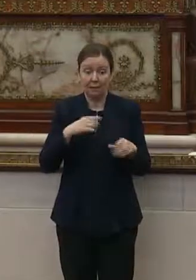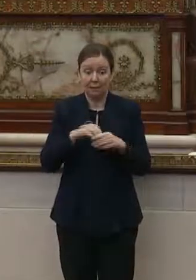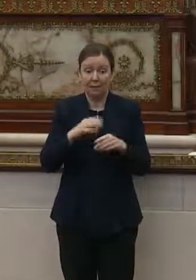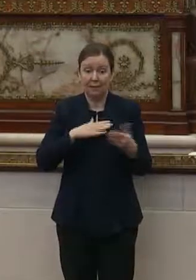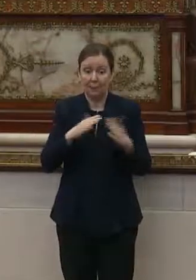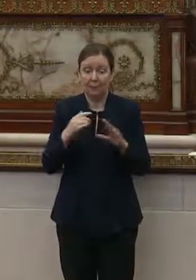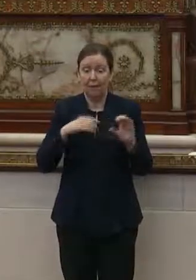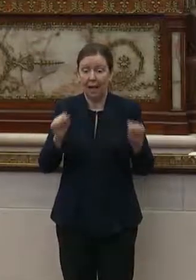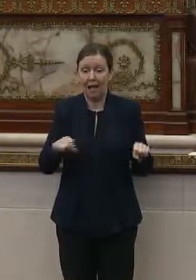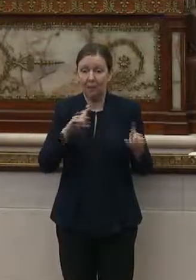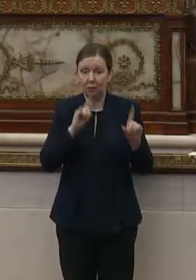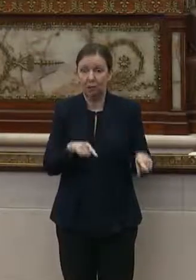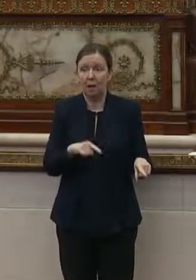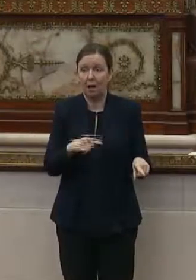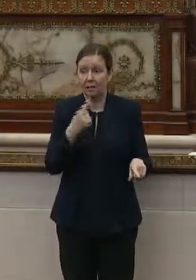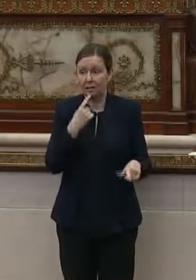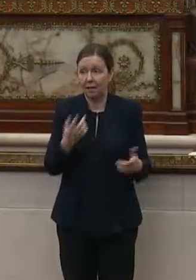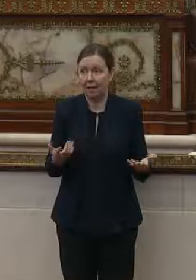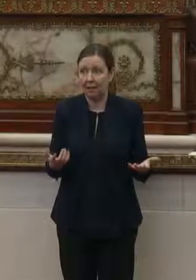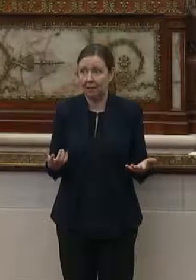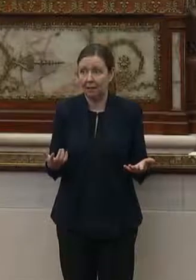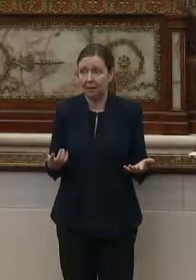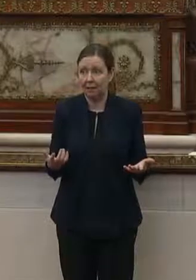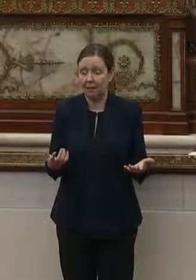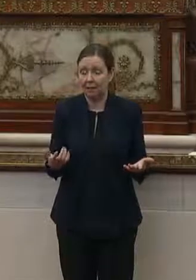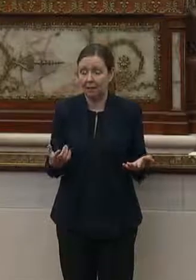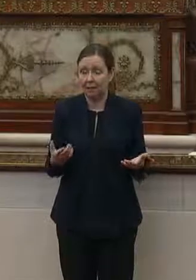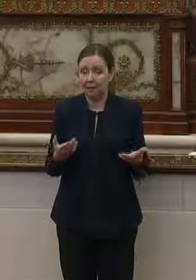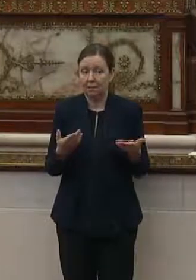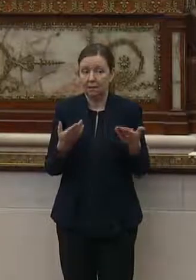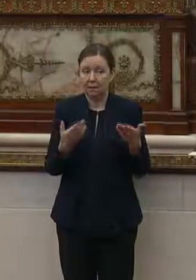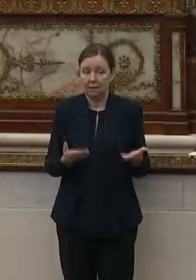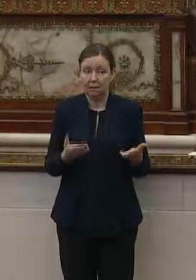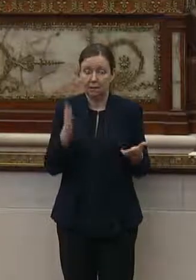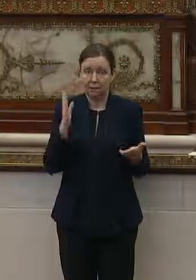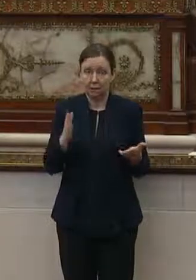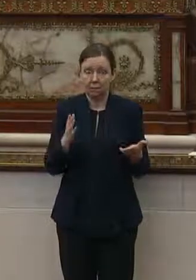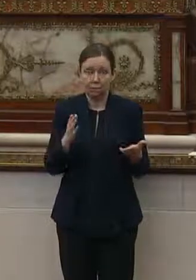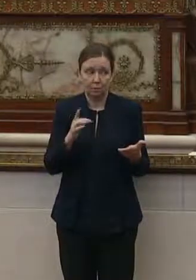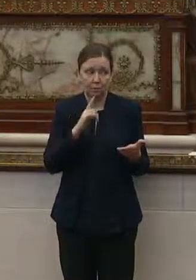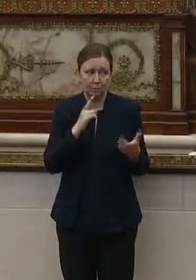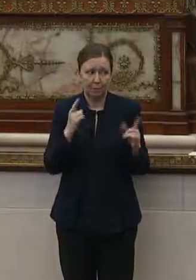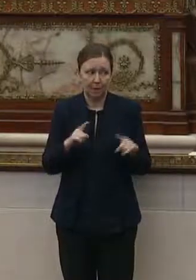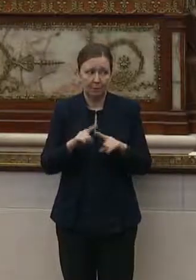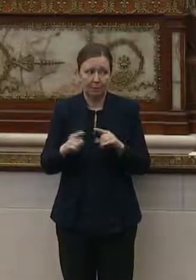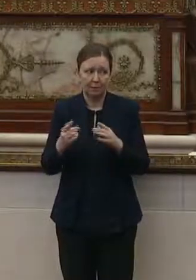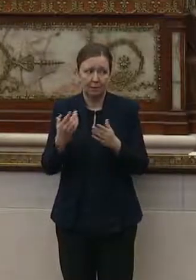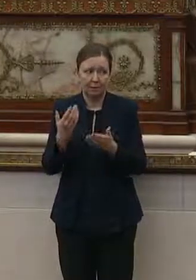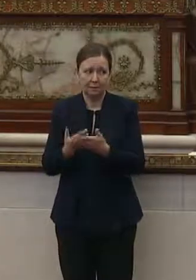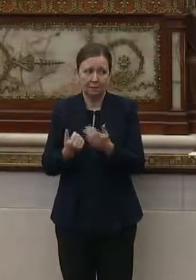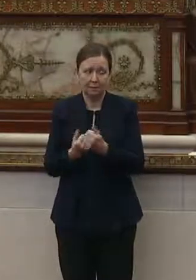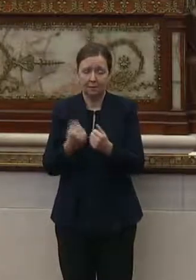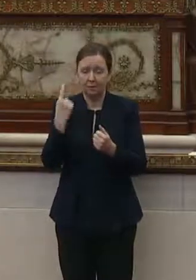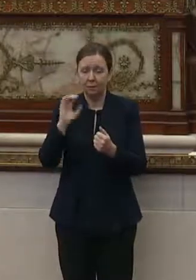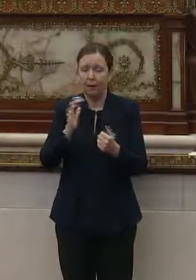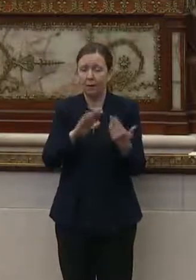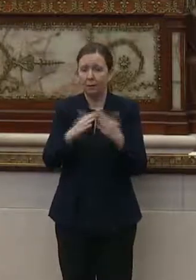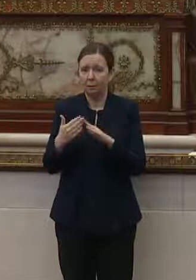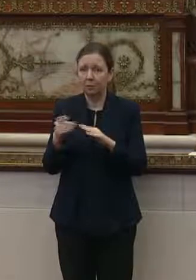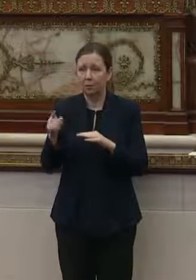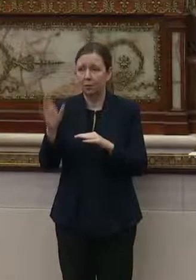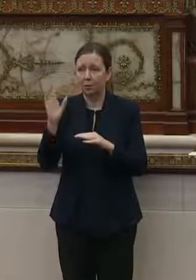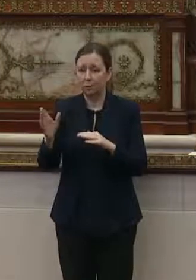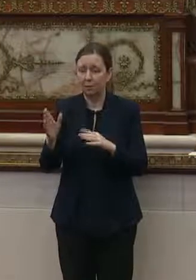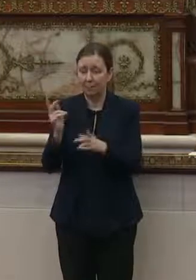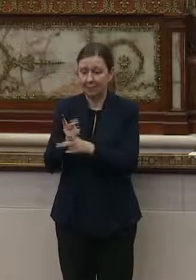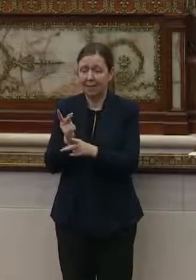community, I can be able to respond and say, this is what really happened. But be reassured that in terms of our community, you're going to be